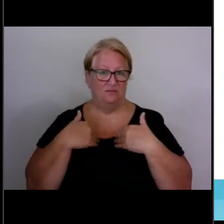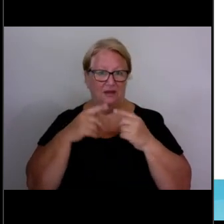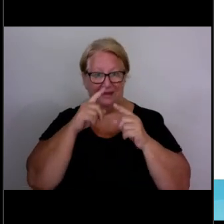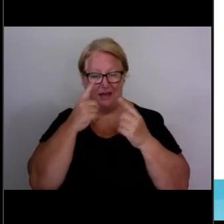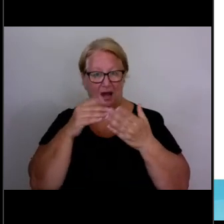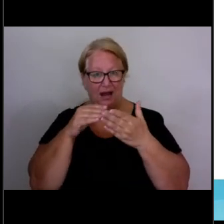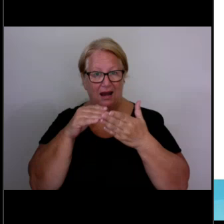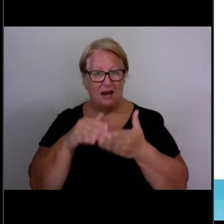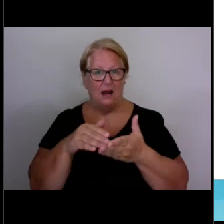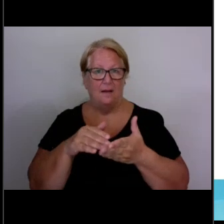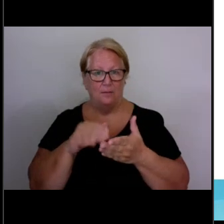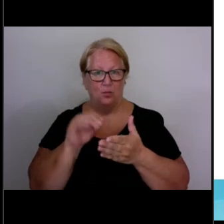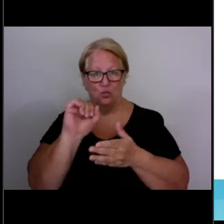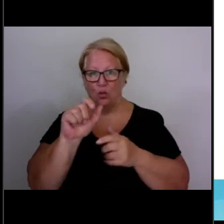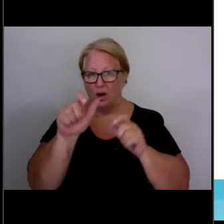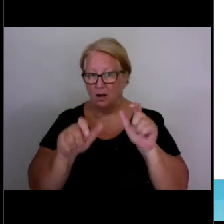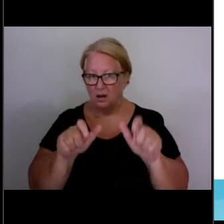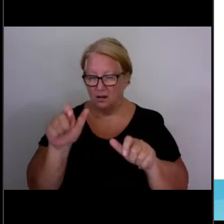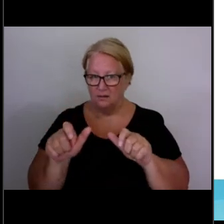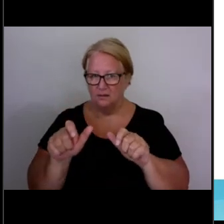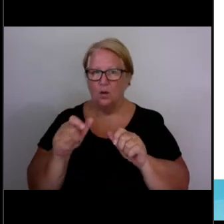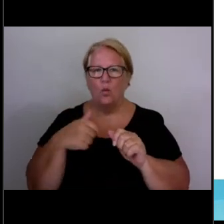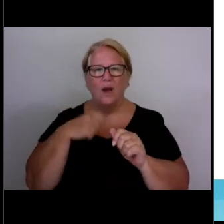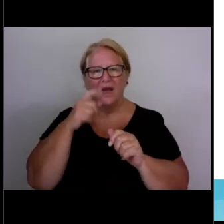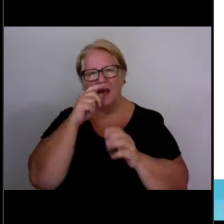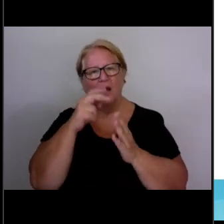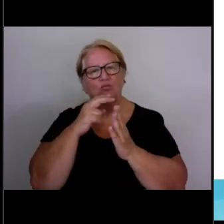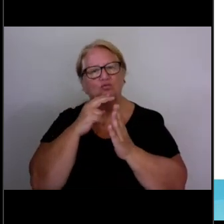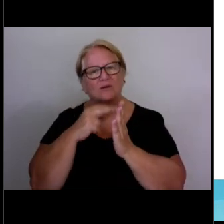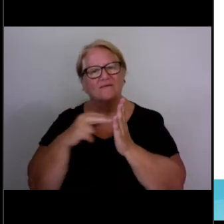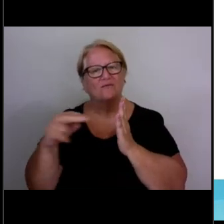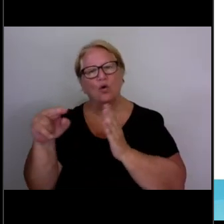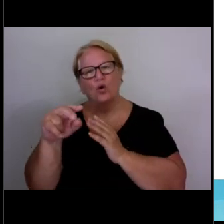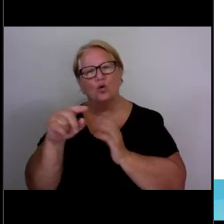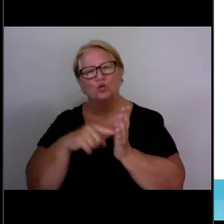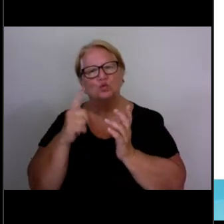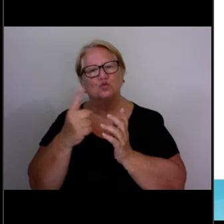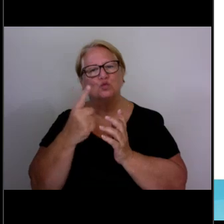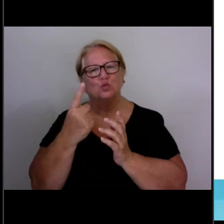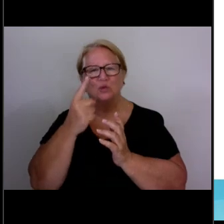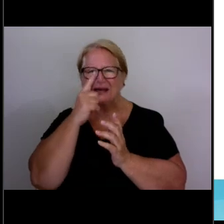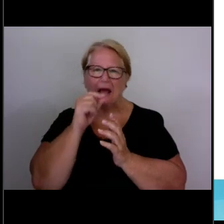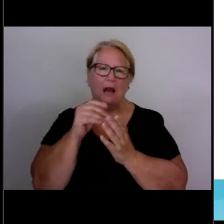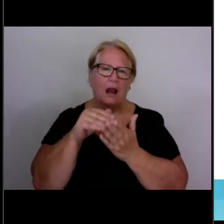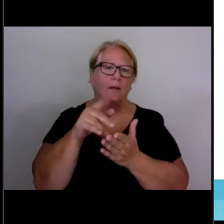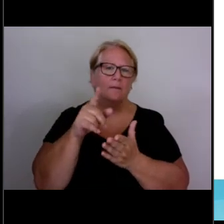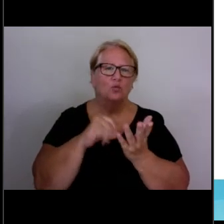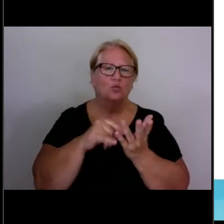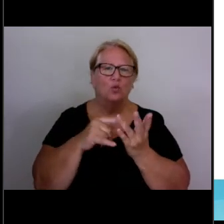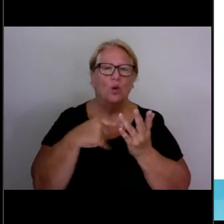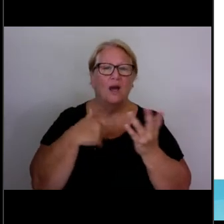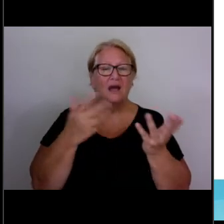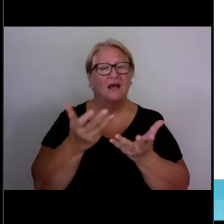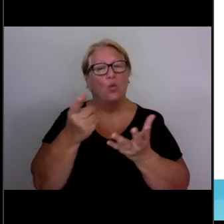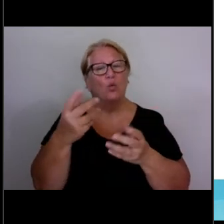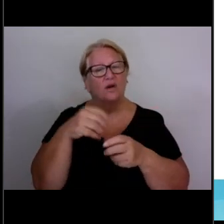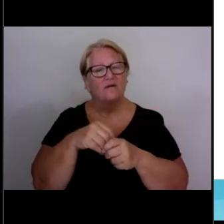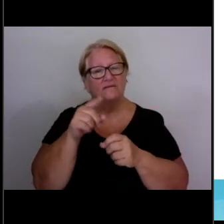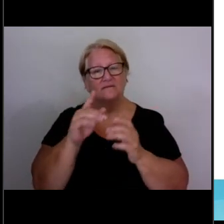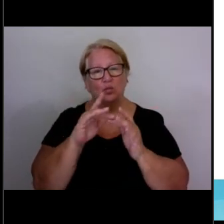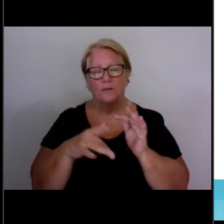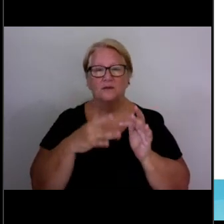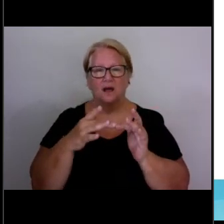your client with their legal issue, we will refer you to someone that can. So please, I encourage you to get on that website and have a great look. And I'll